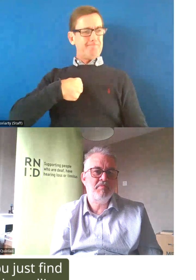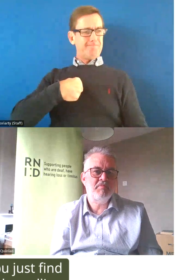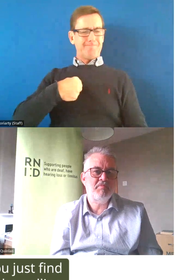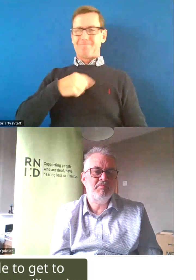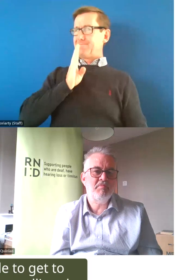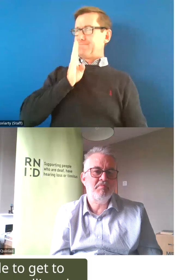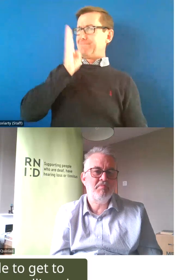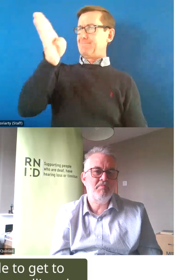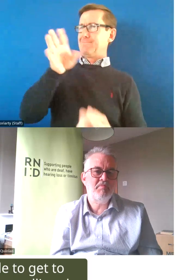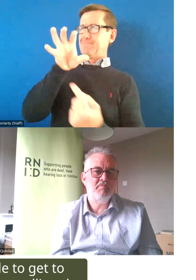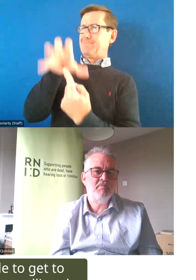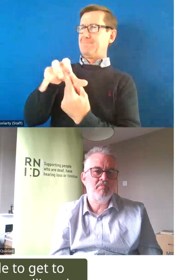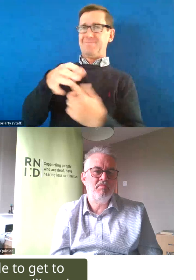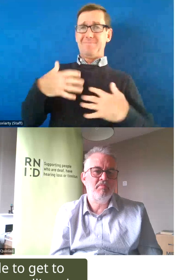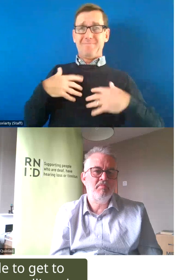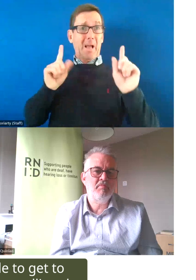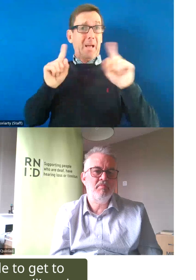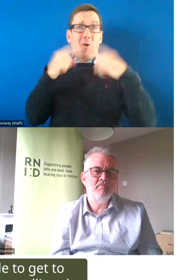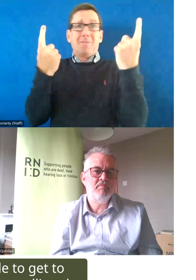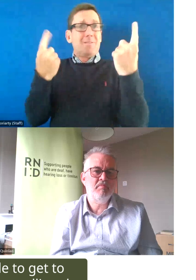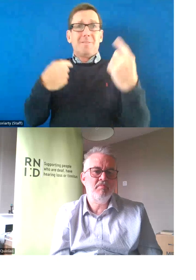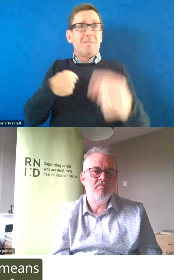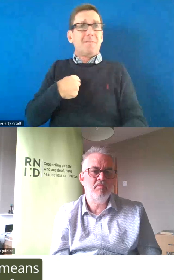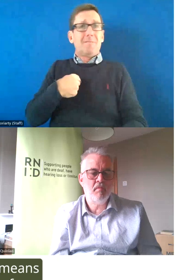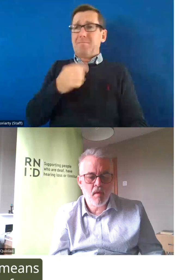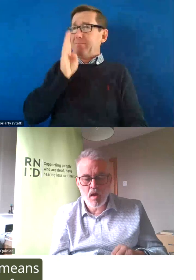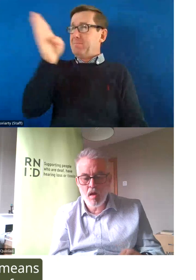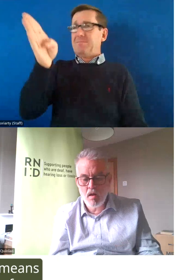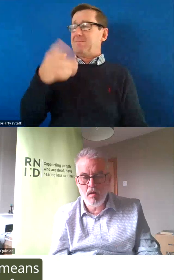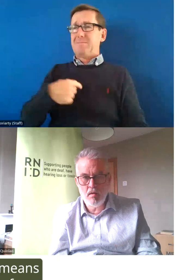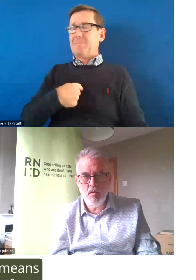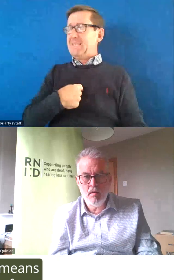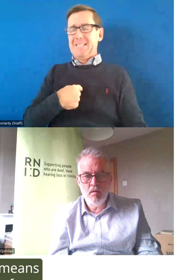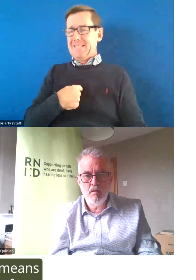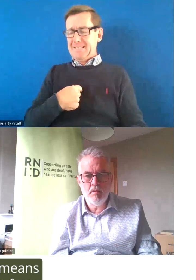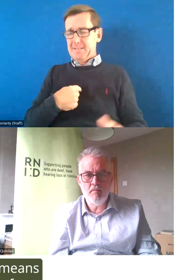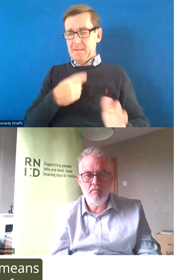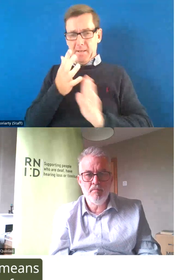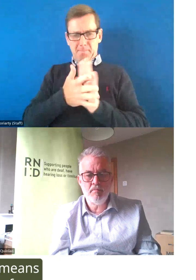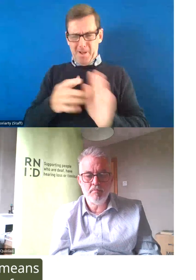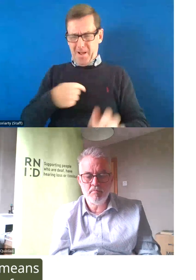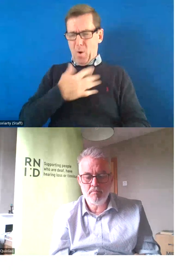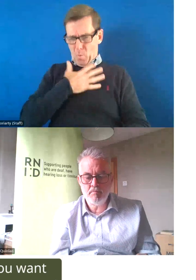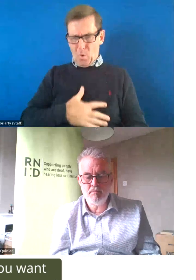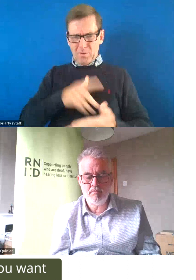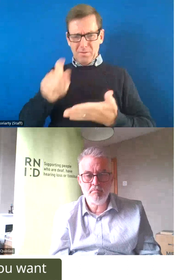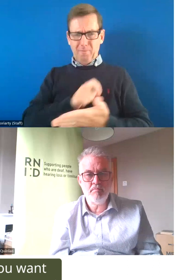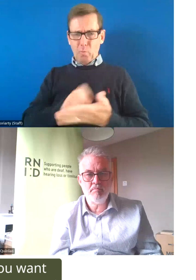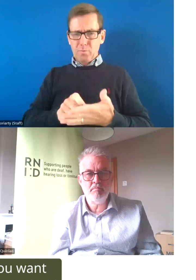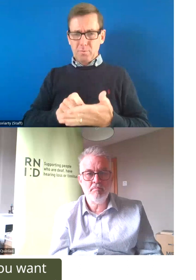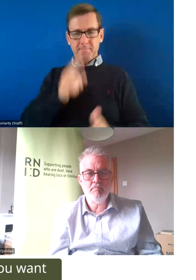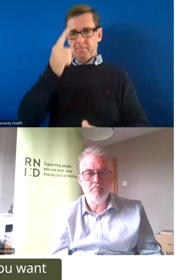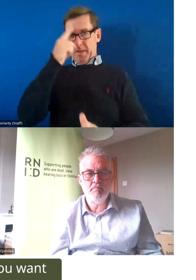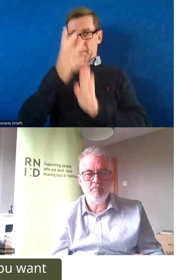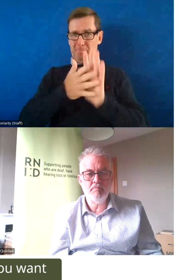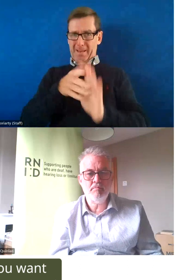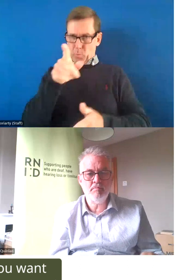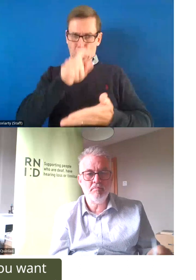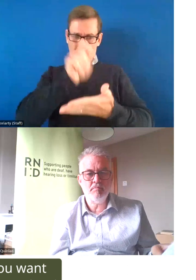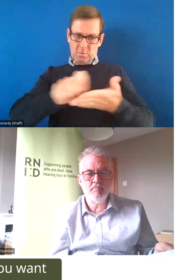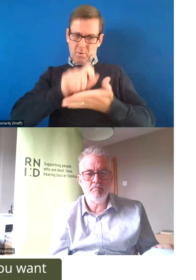can't get to the polling, you won't be able to get to the polling station on polling day. And what it means is you fill in a form saying that you